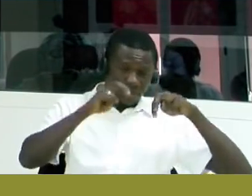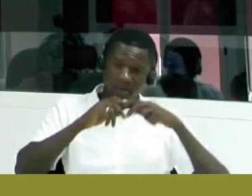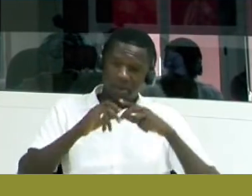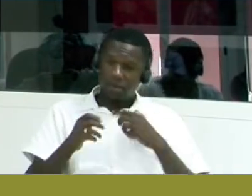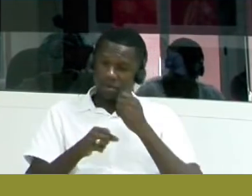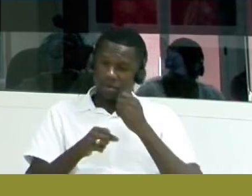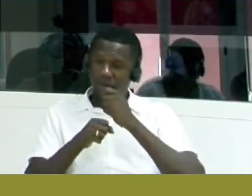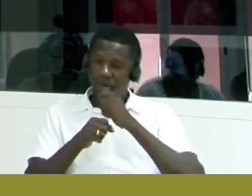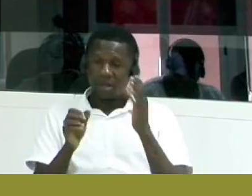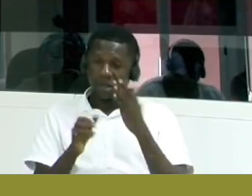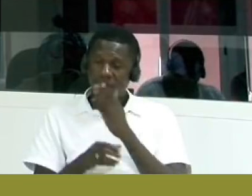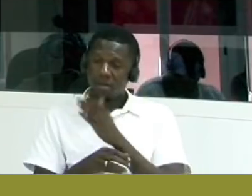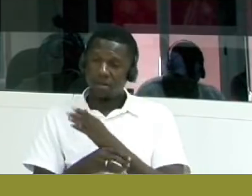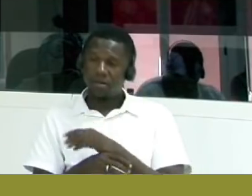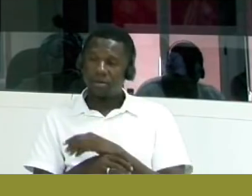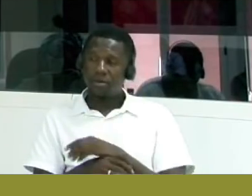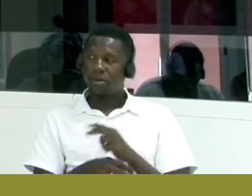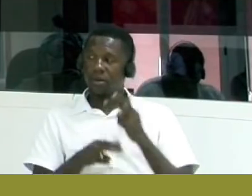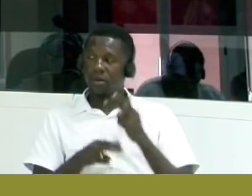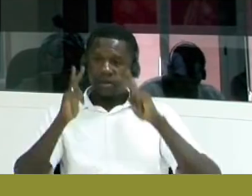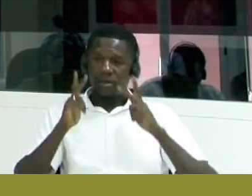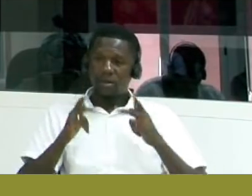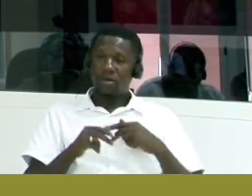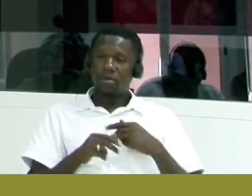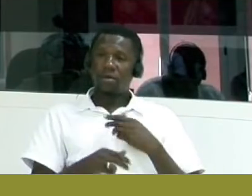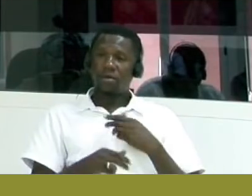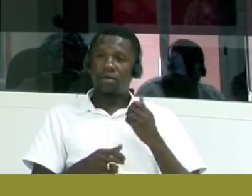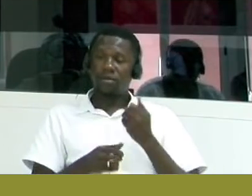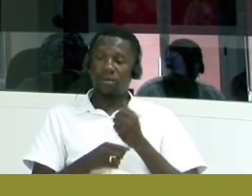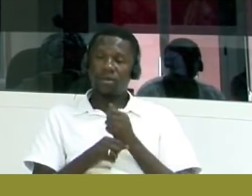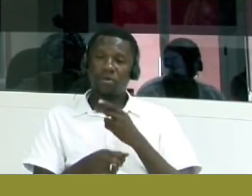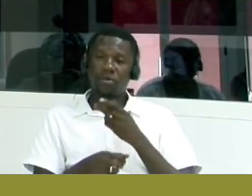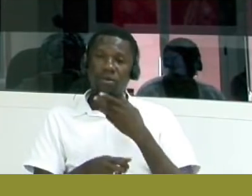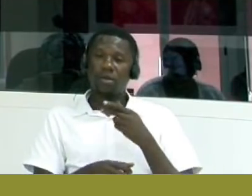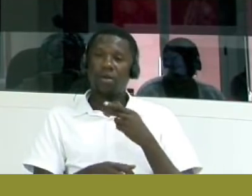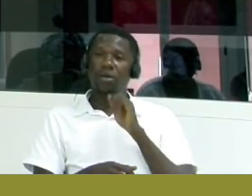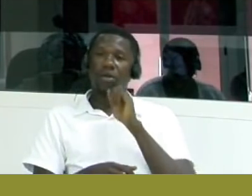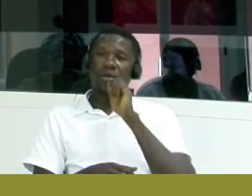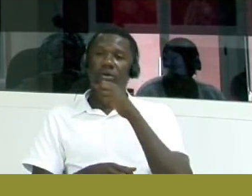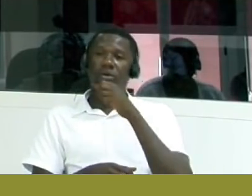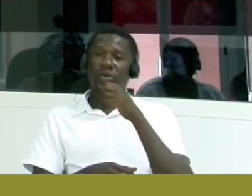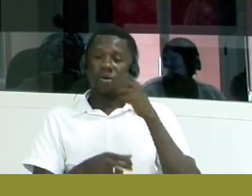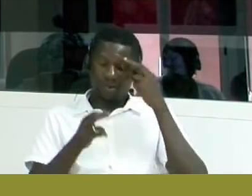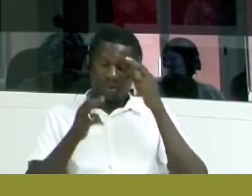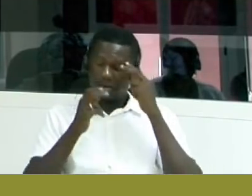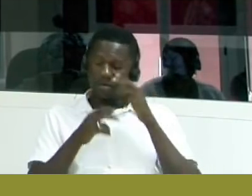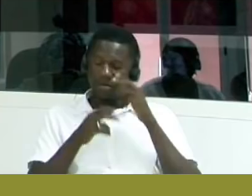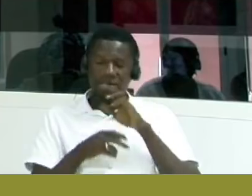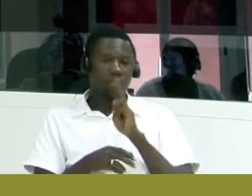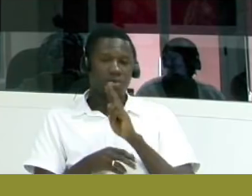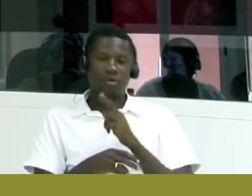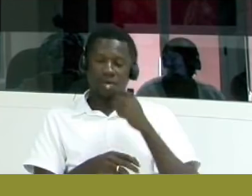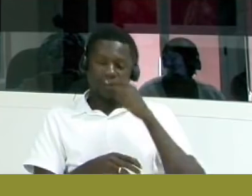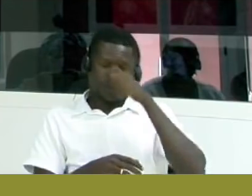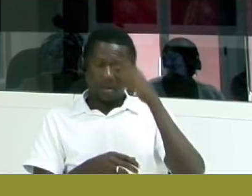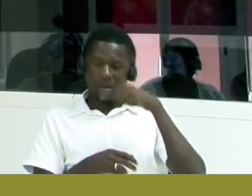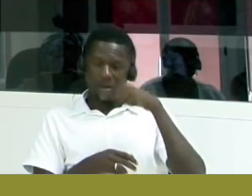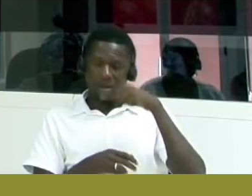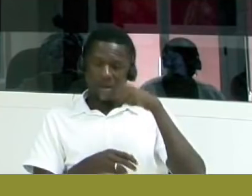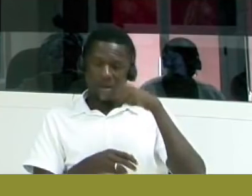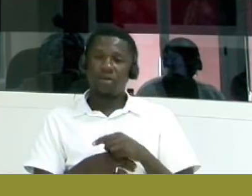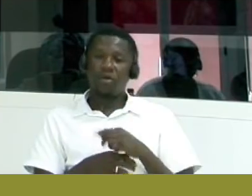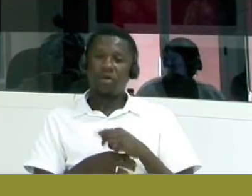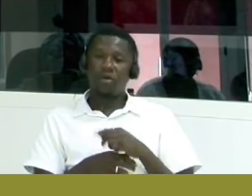institute any? Counsel, I beg to say that your suggestion is far-fetched. It doesn't work like that. you are talking about